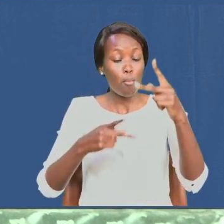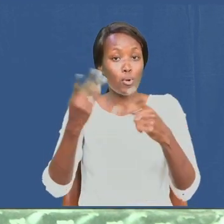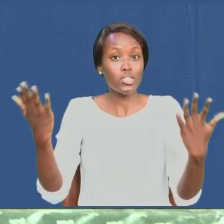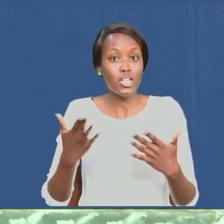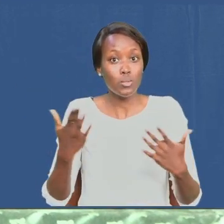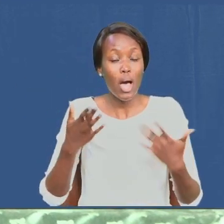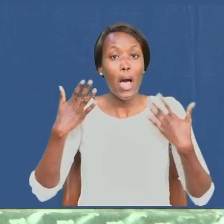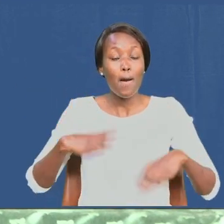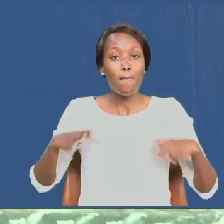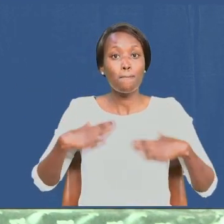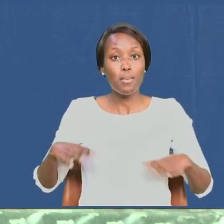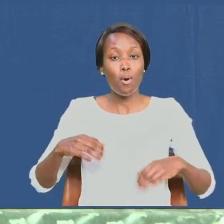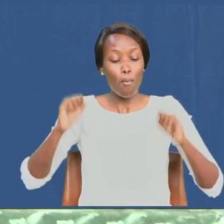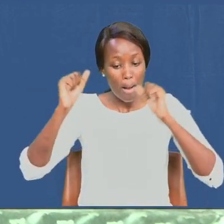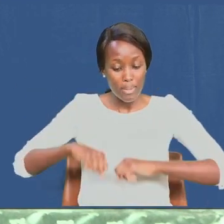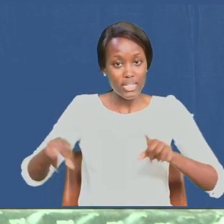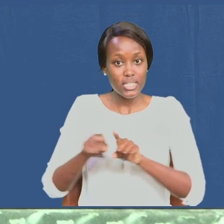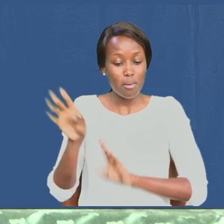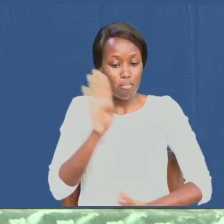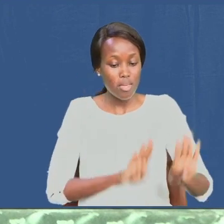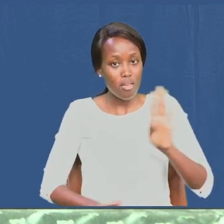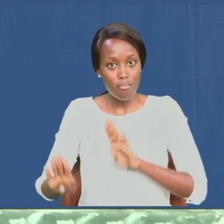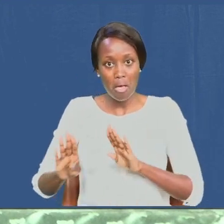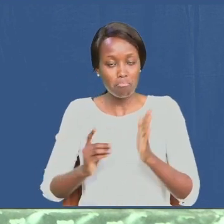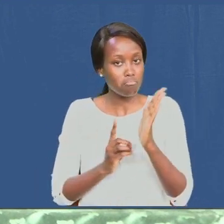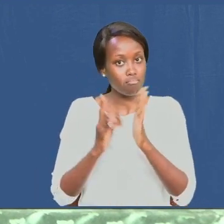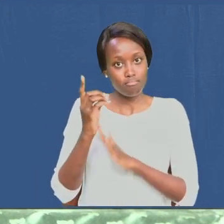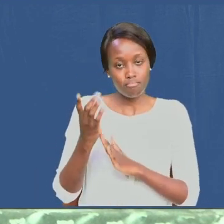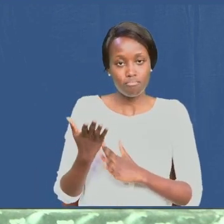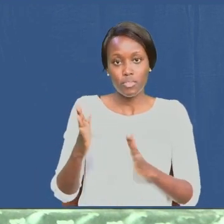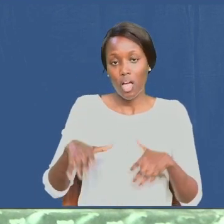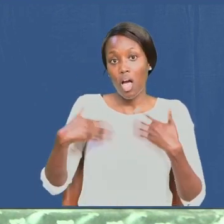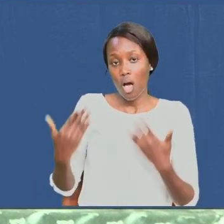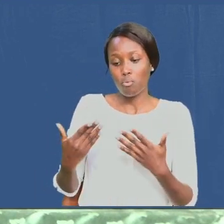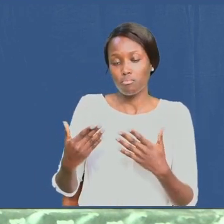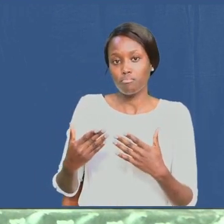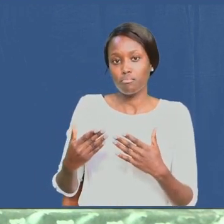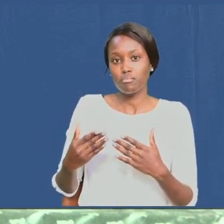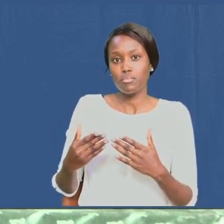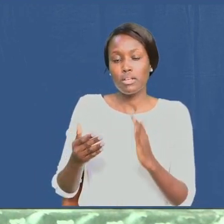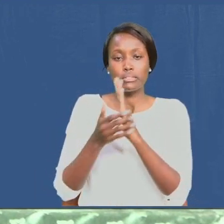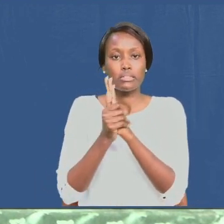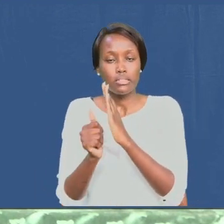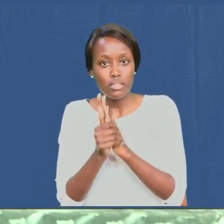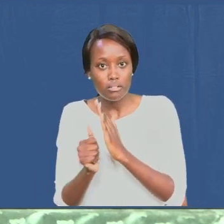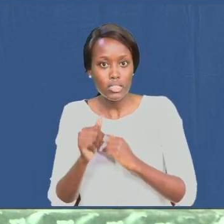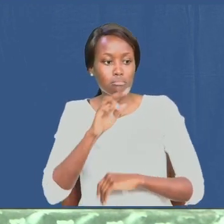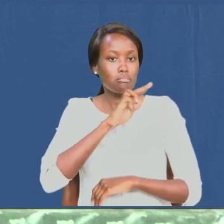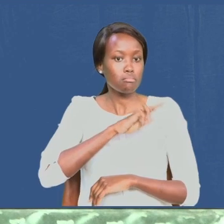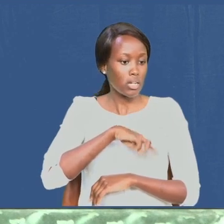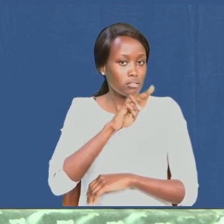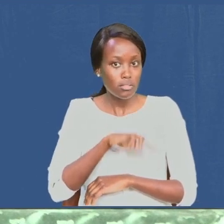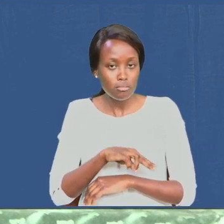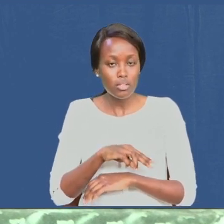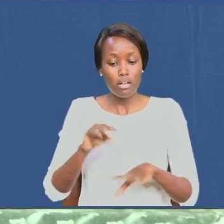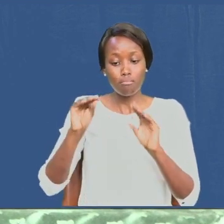behaviors are developed. This is done through imparting appropriate knowledge, skills, and attitudes in